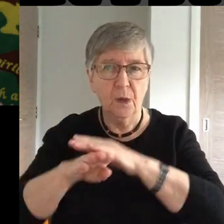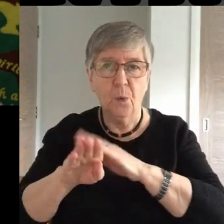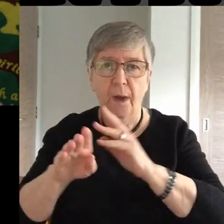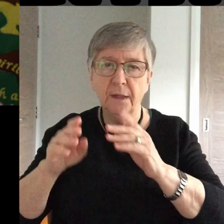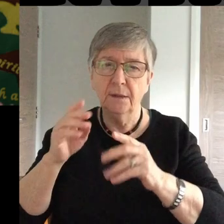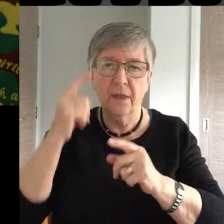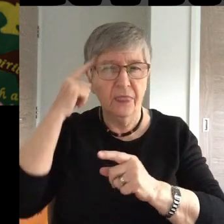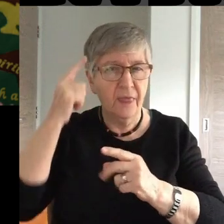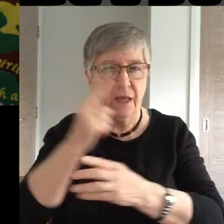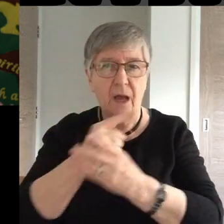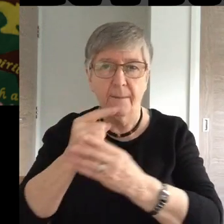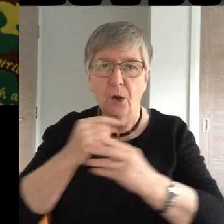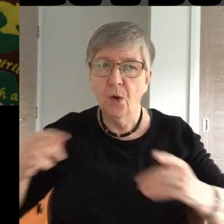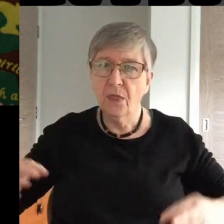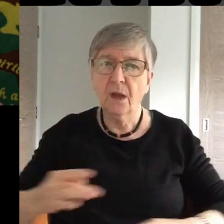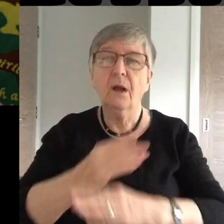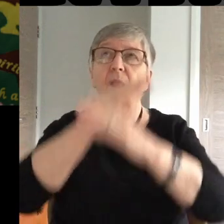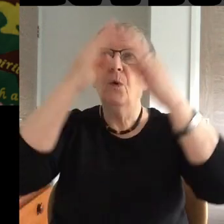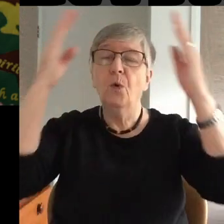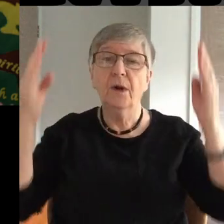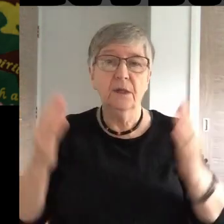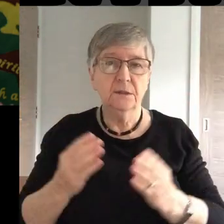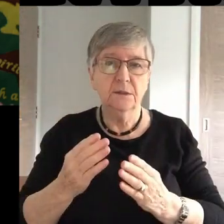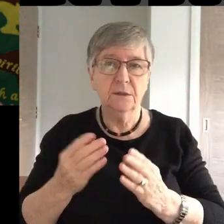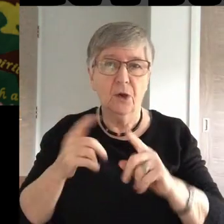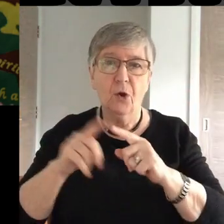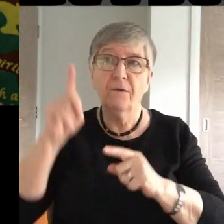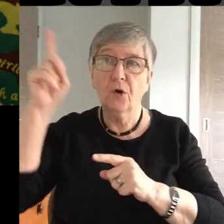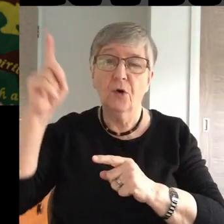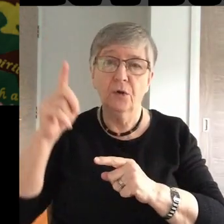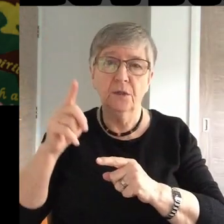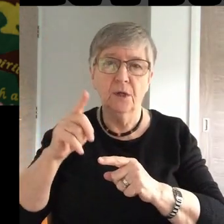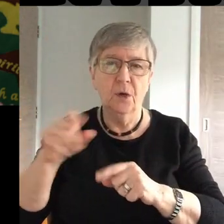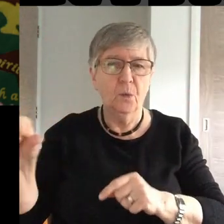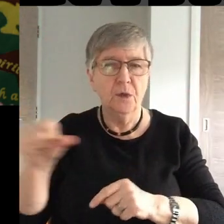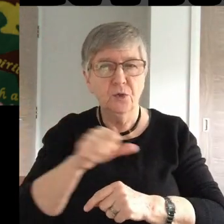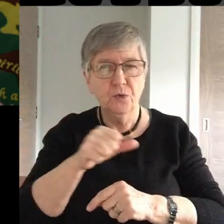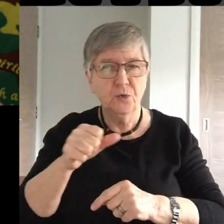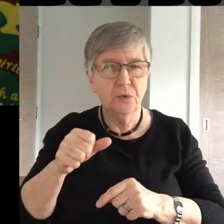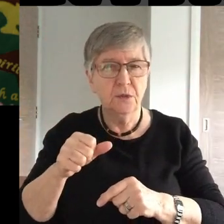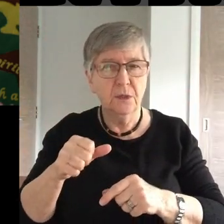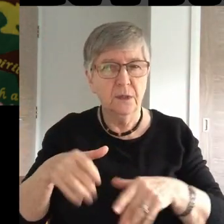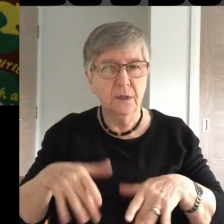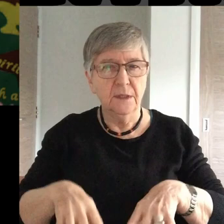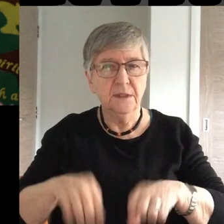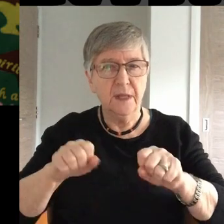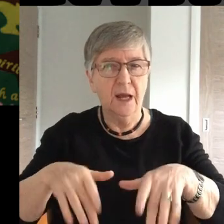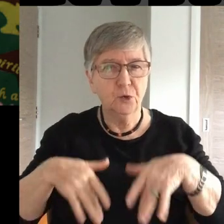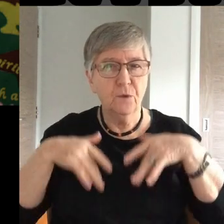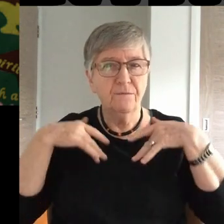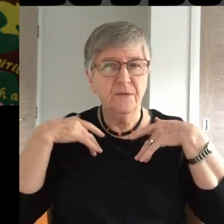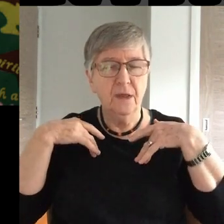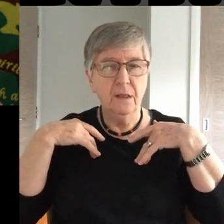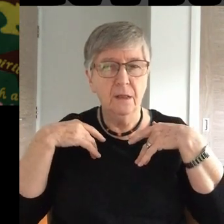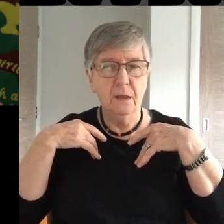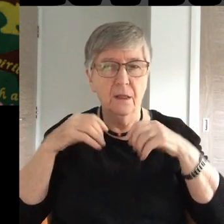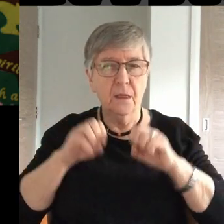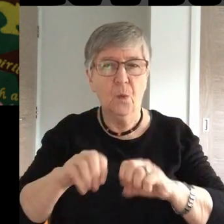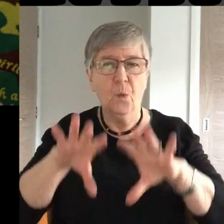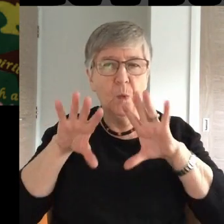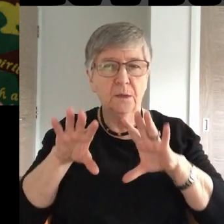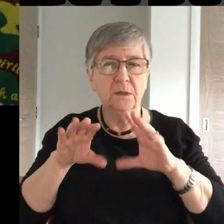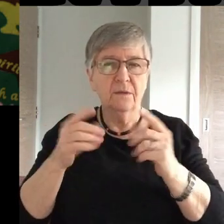wonderful glories that these 11 verses contain, we should get a sense of the wonder of Christ as we